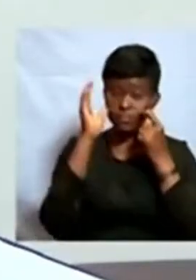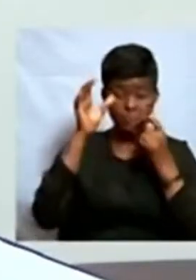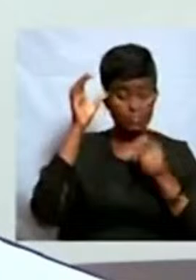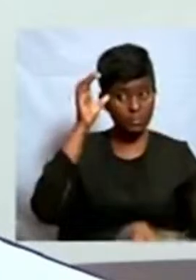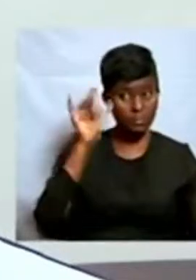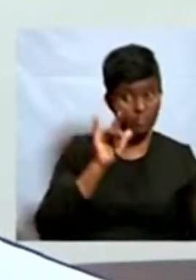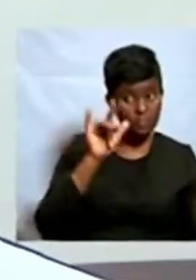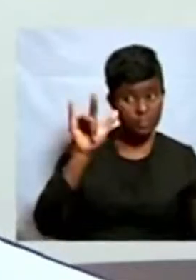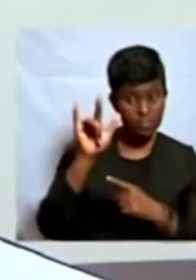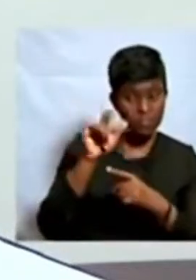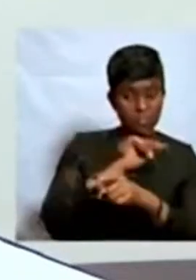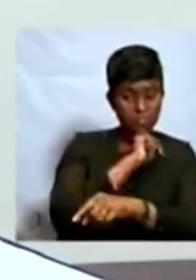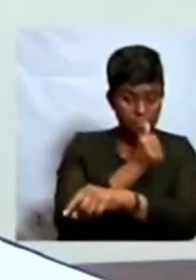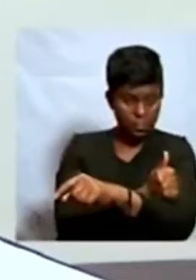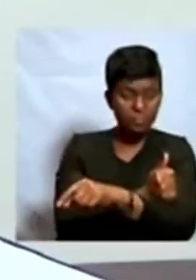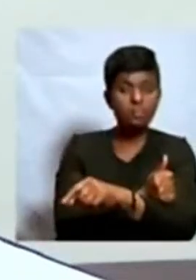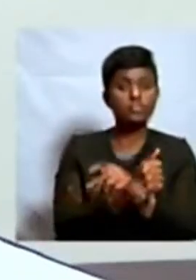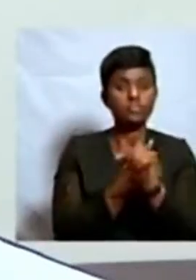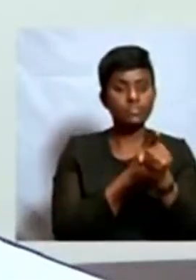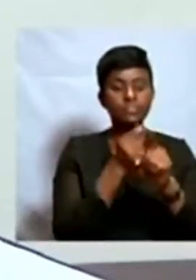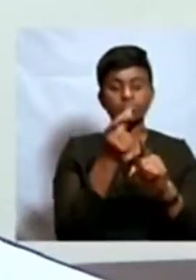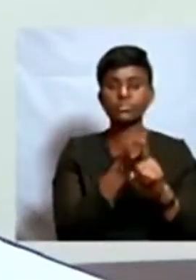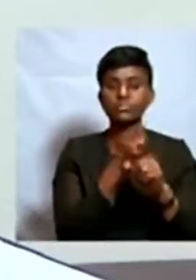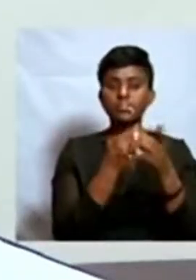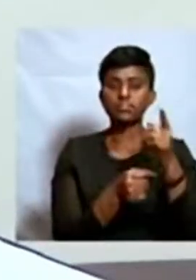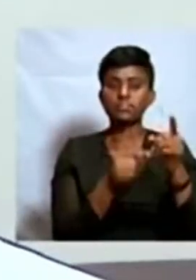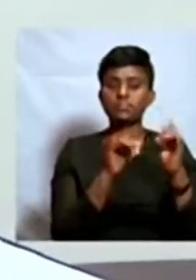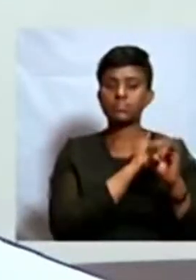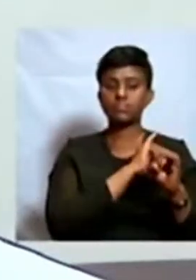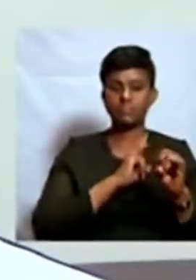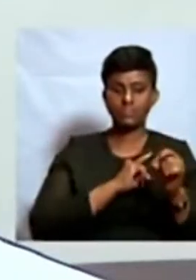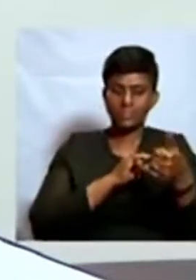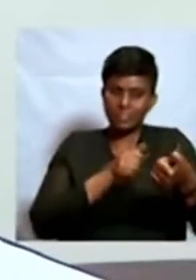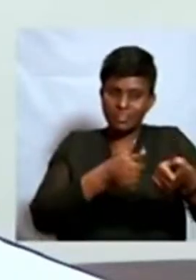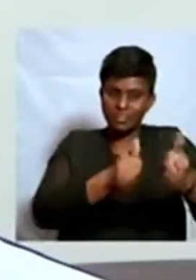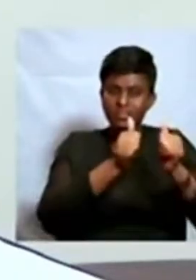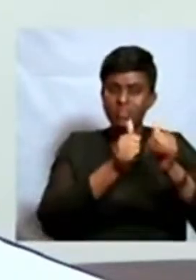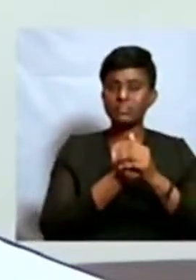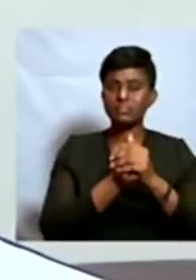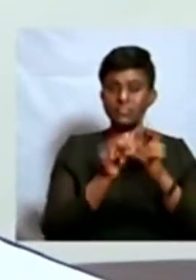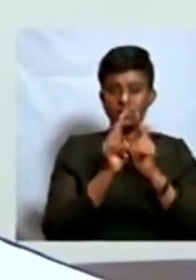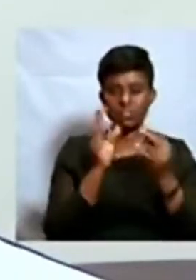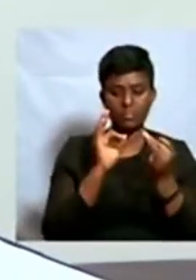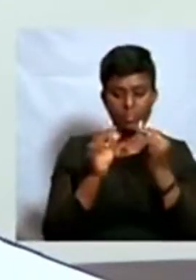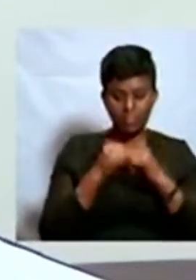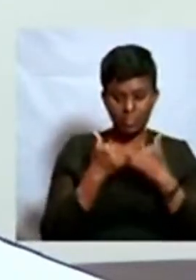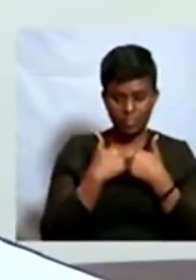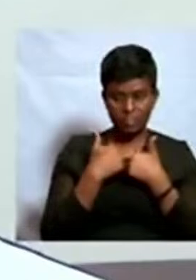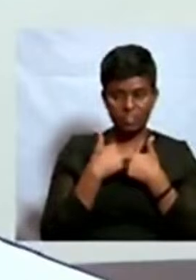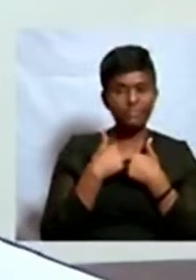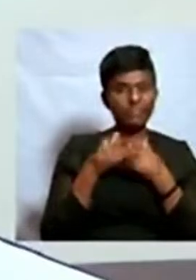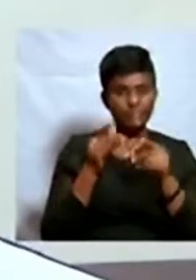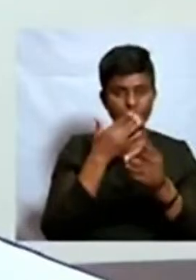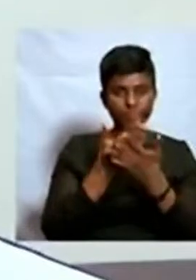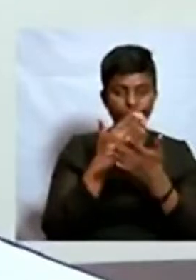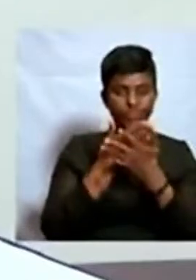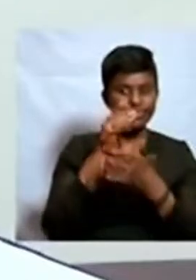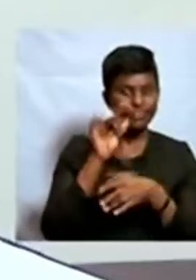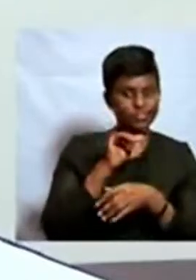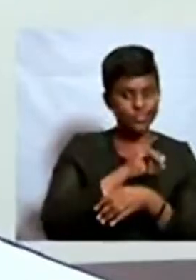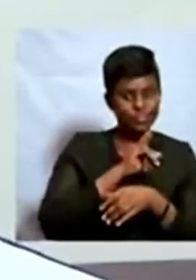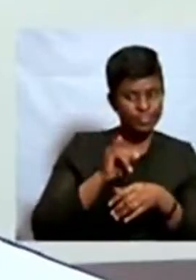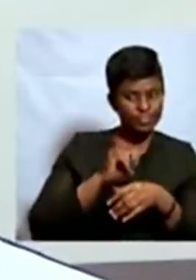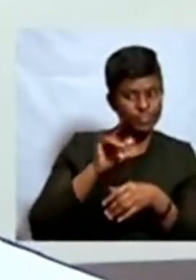aviation authorities draw from the industry itself. So if we had a thriving aviation